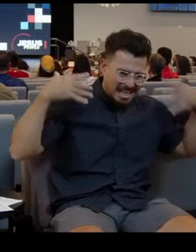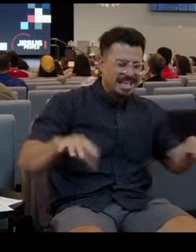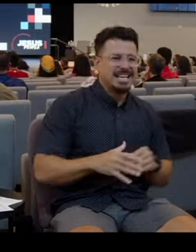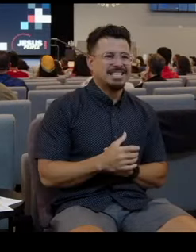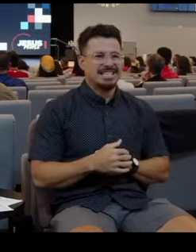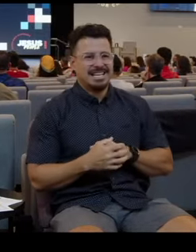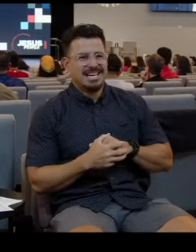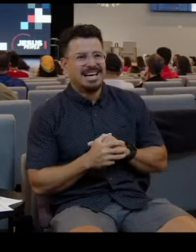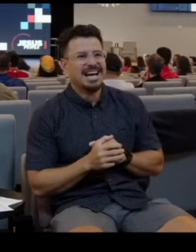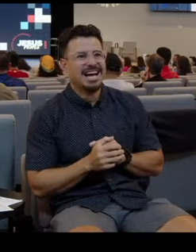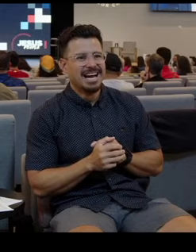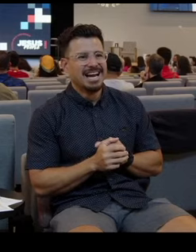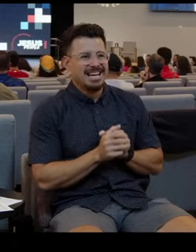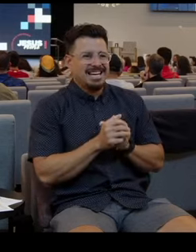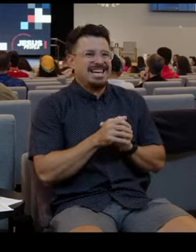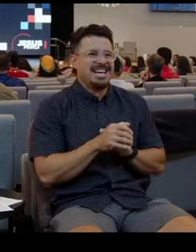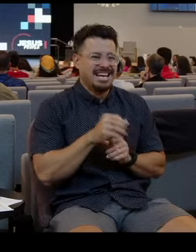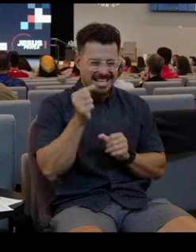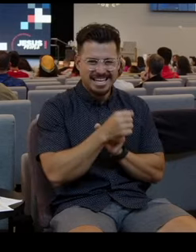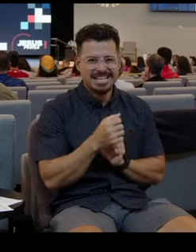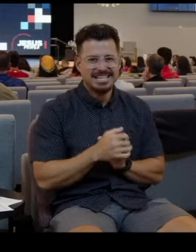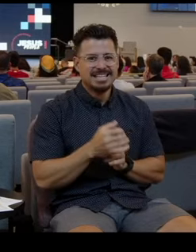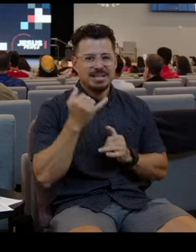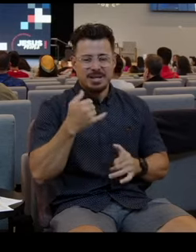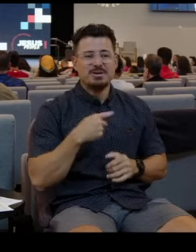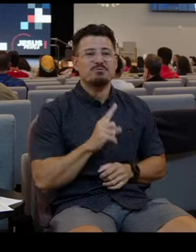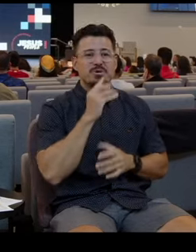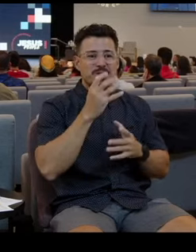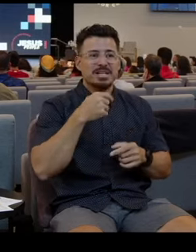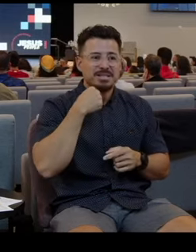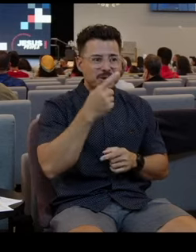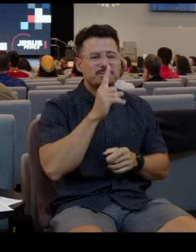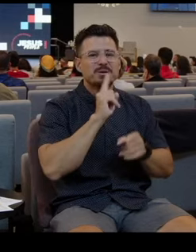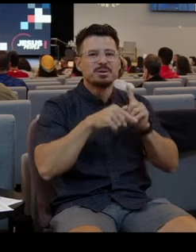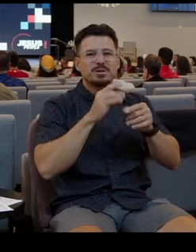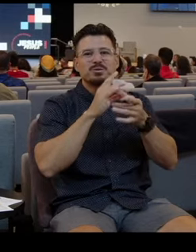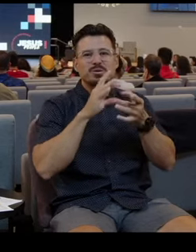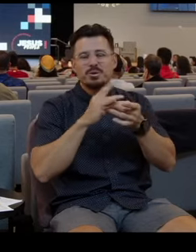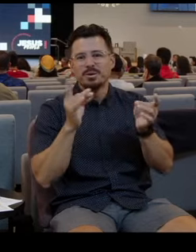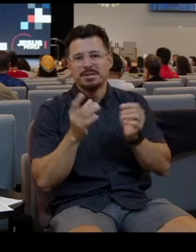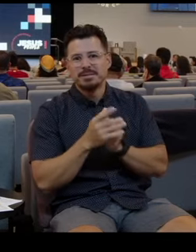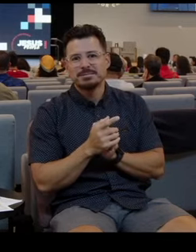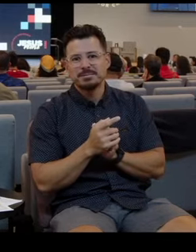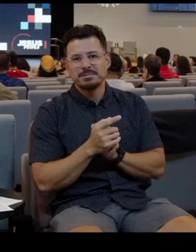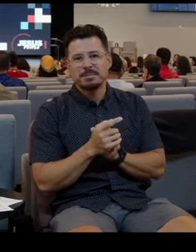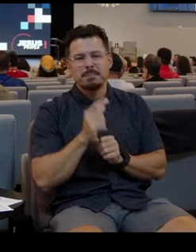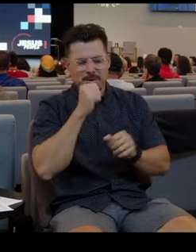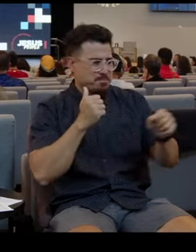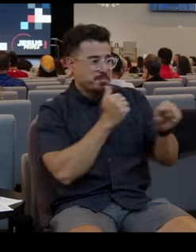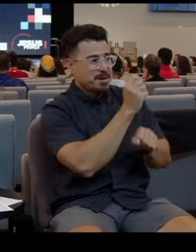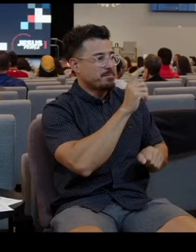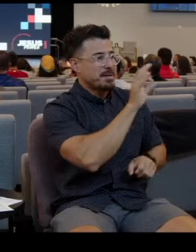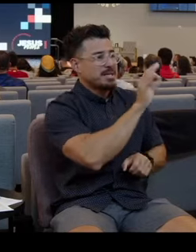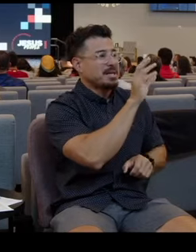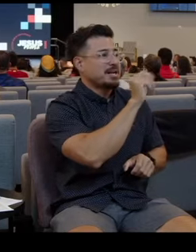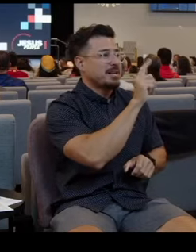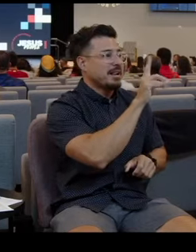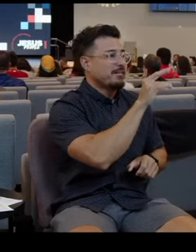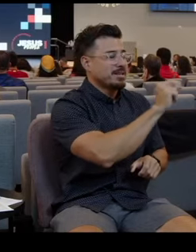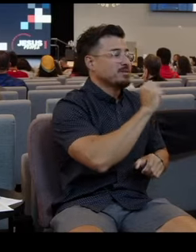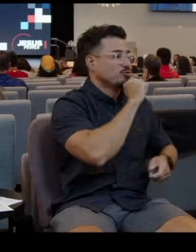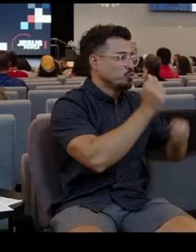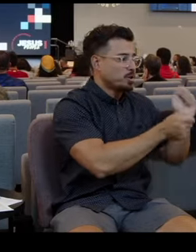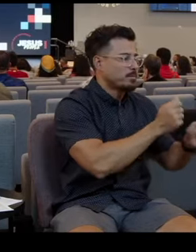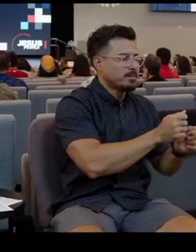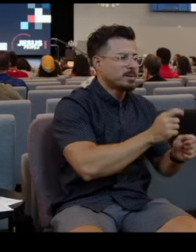So, anyway, what I really want to tell you about this story is I don't want to blame Pastor Alvin, myself, or the drummer. It